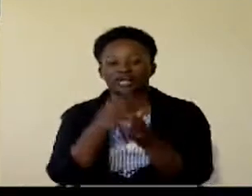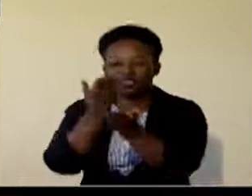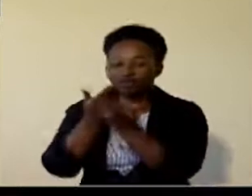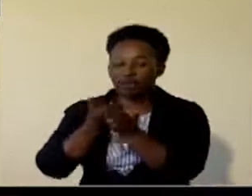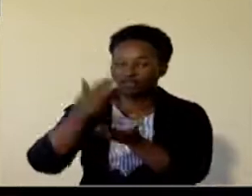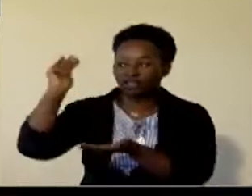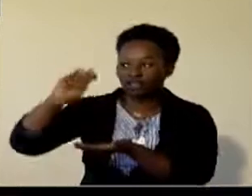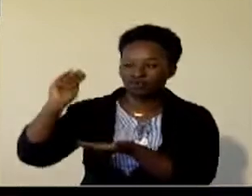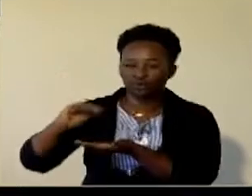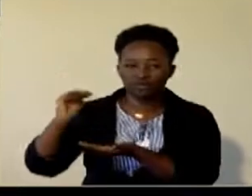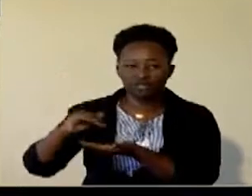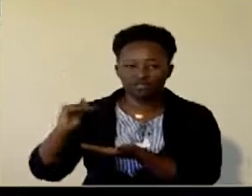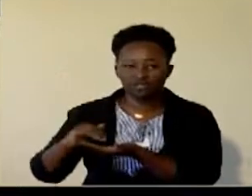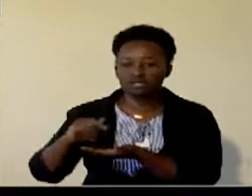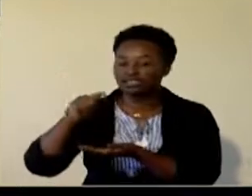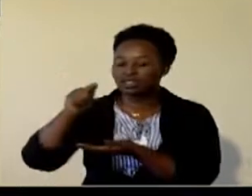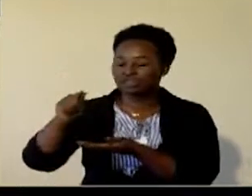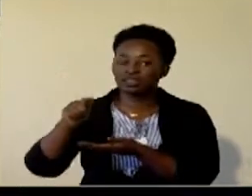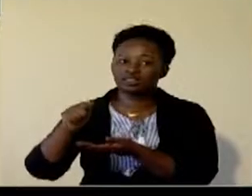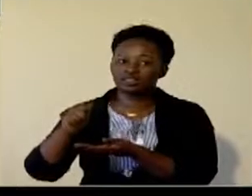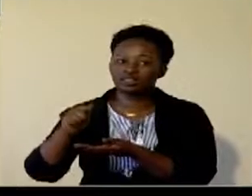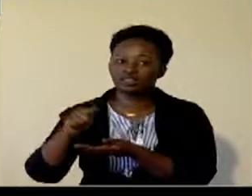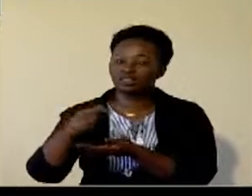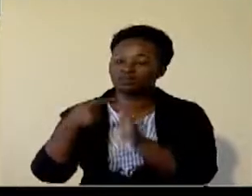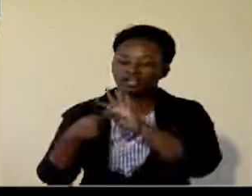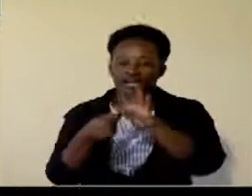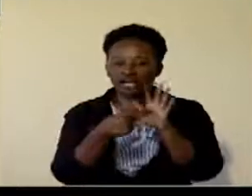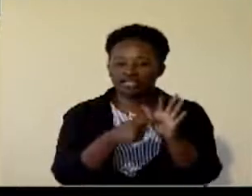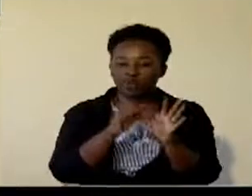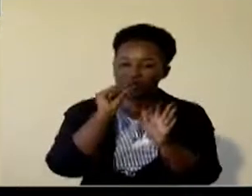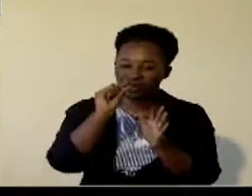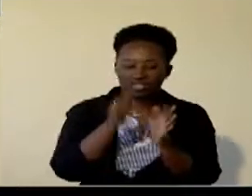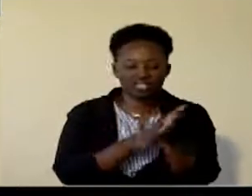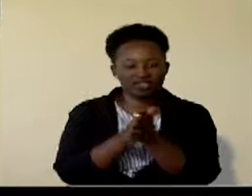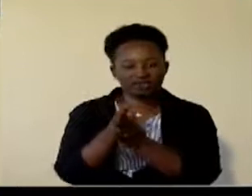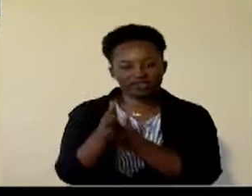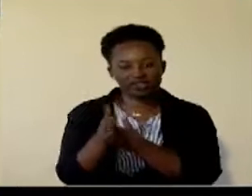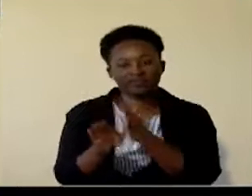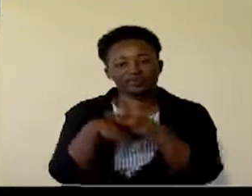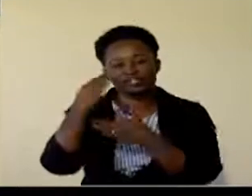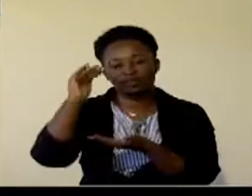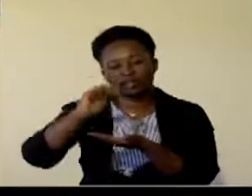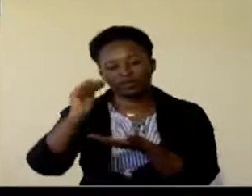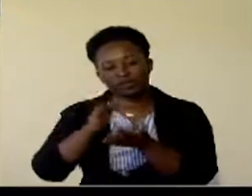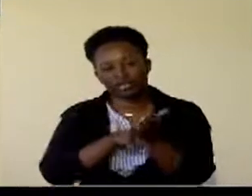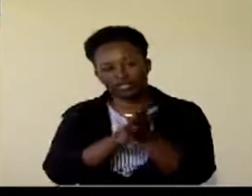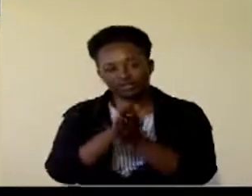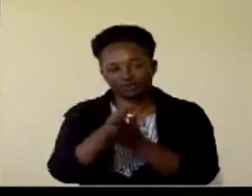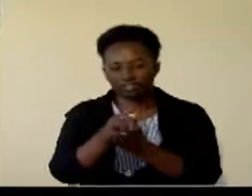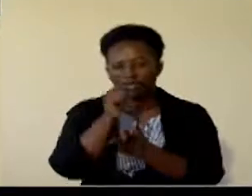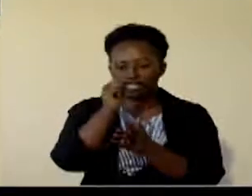reduces, that one indicates that there is less expenditure. In order to reduce expenditure,